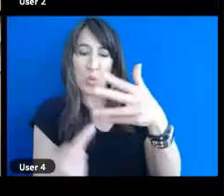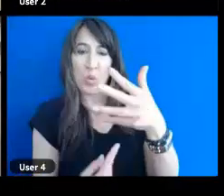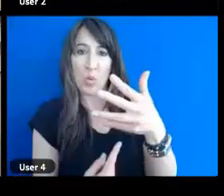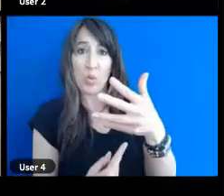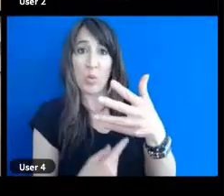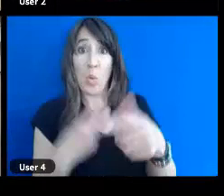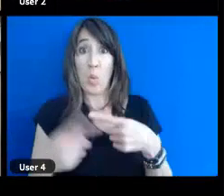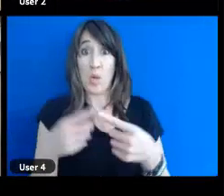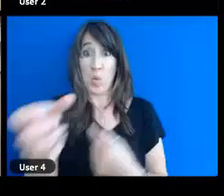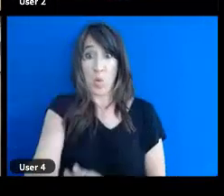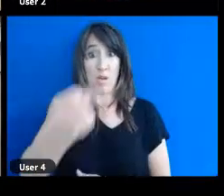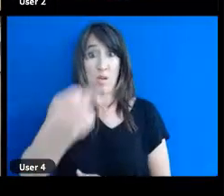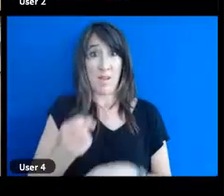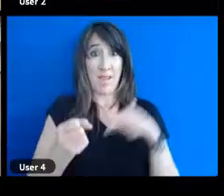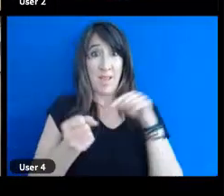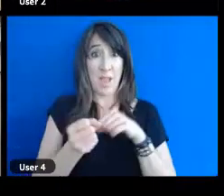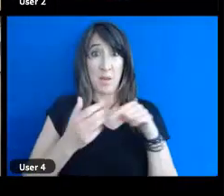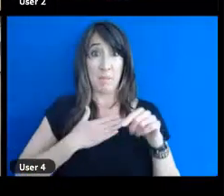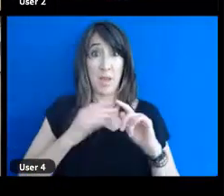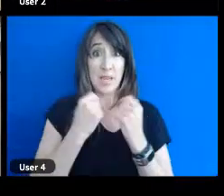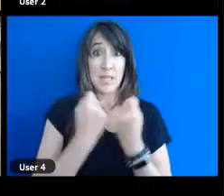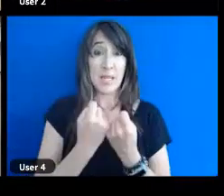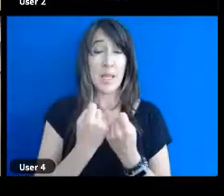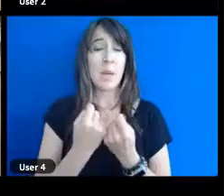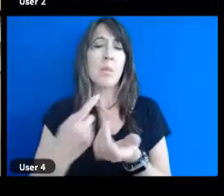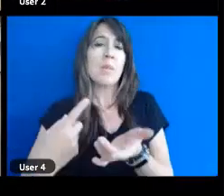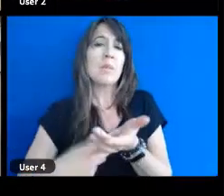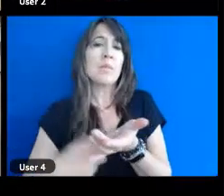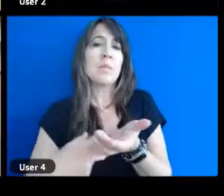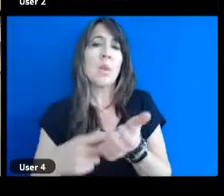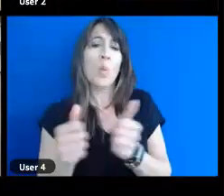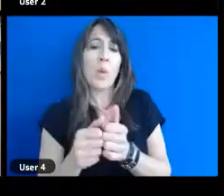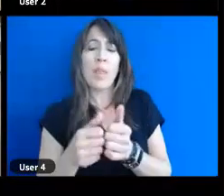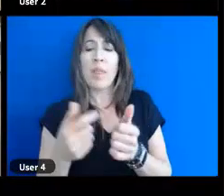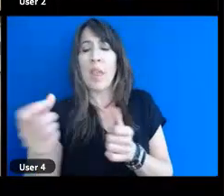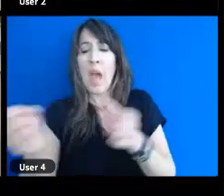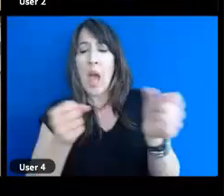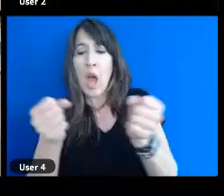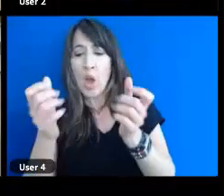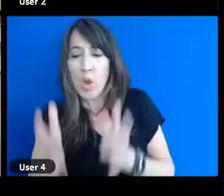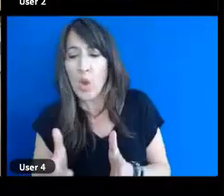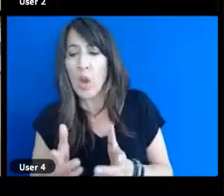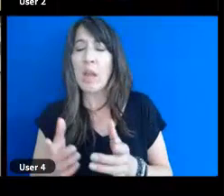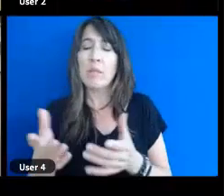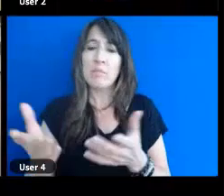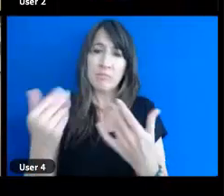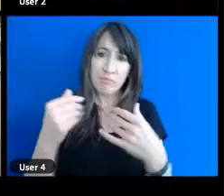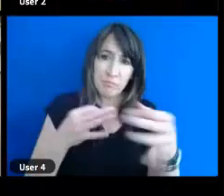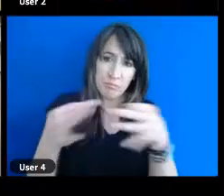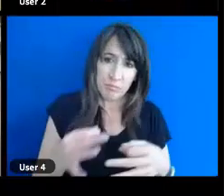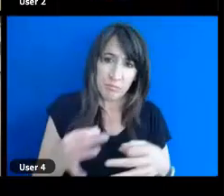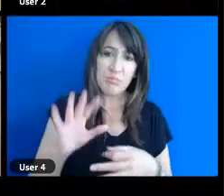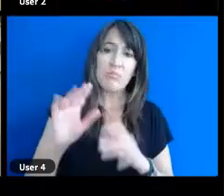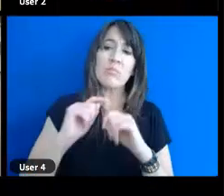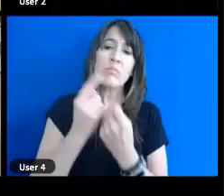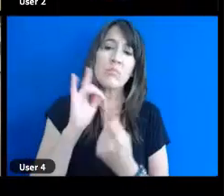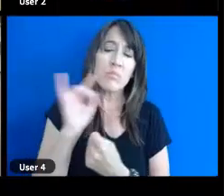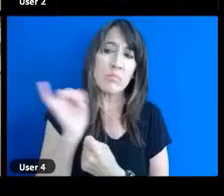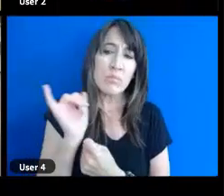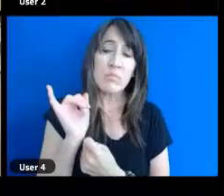you are looking at adding somebody to your team, and I think a good recruiter will always do this, they'll talk with the person who's